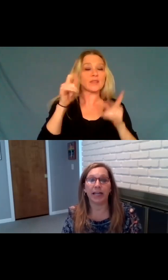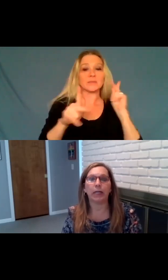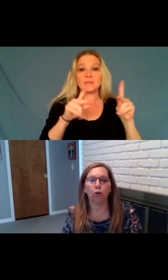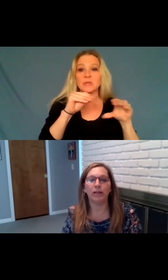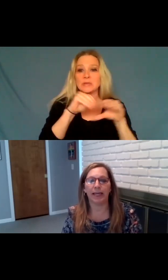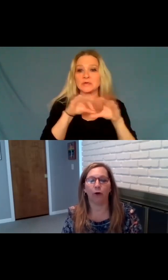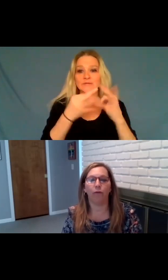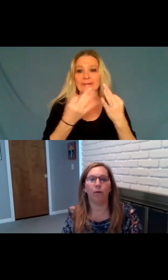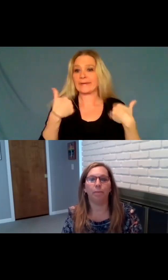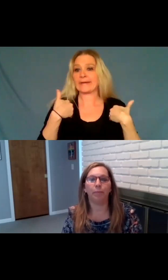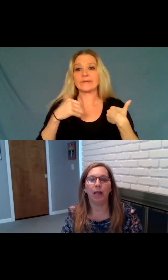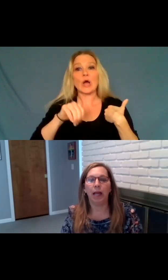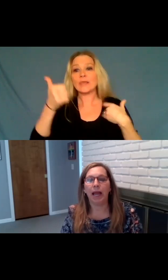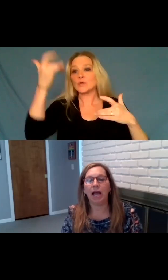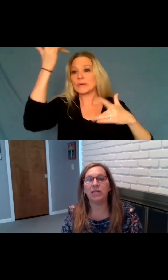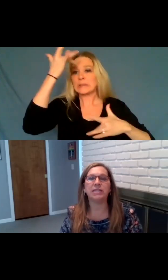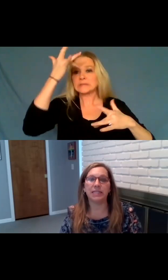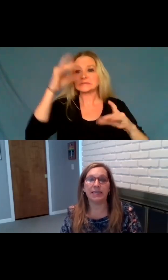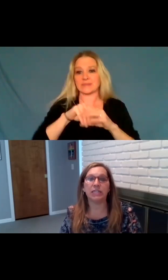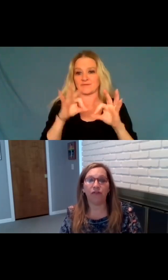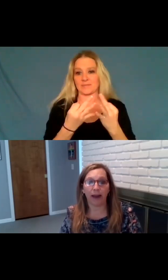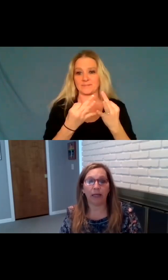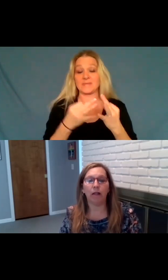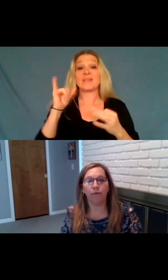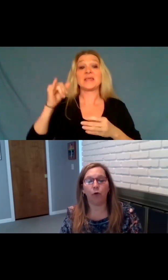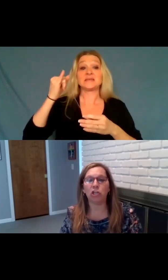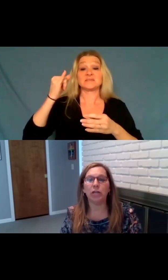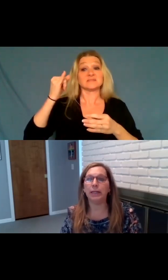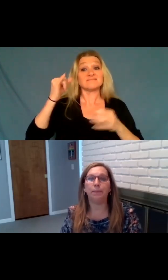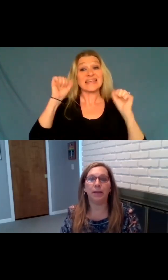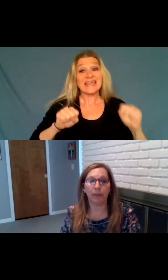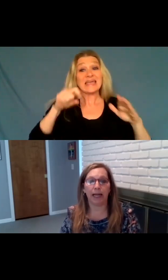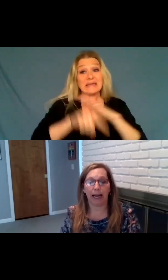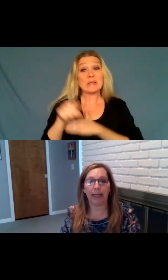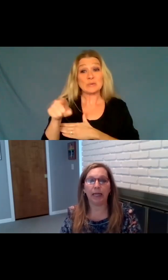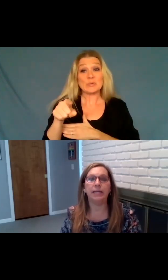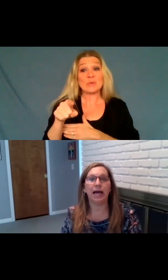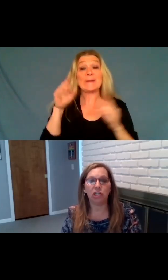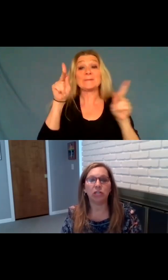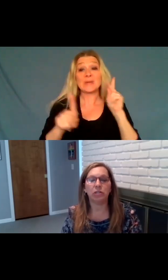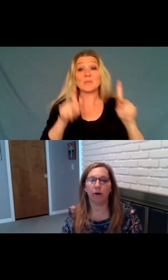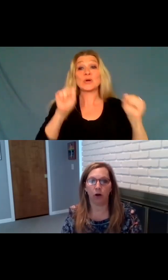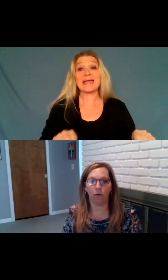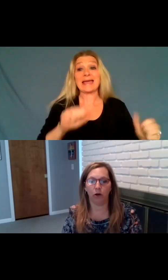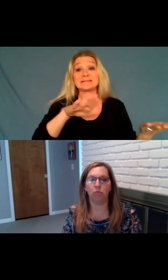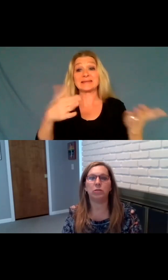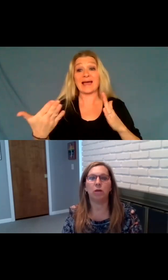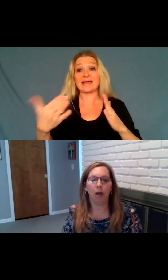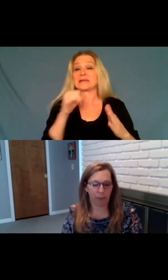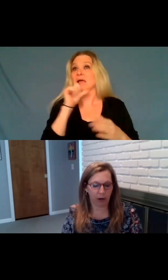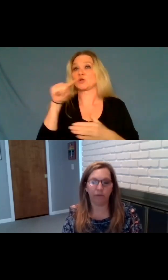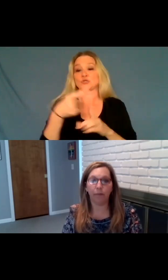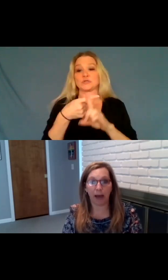be particularly careful. And this disease is fatal. Unfortunately, people die, not just of an